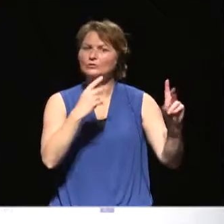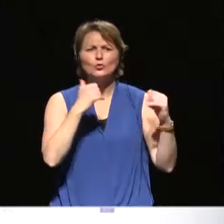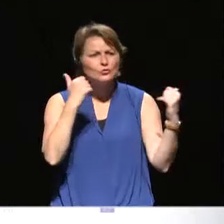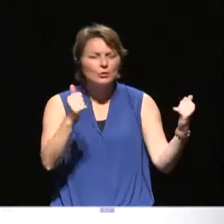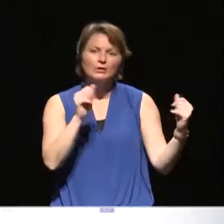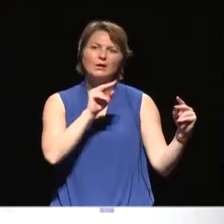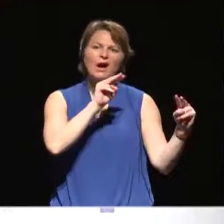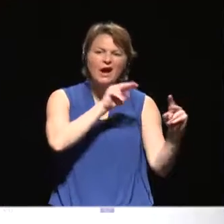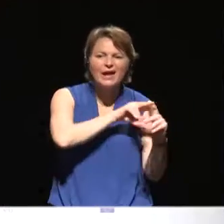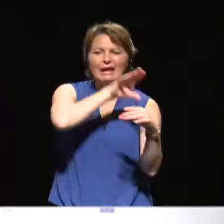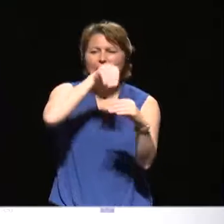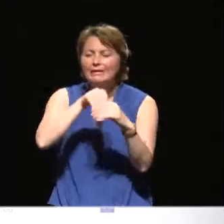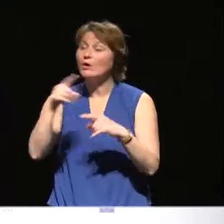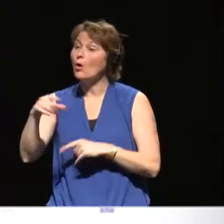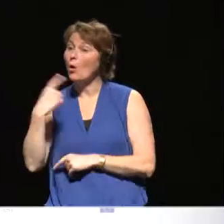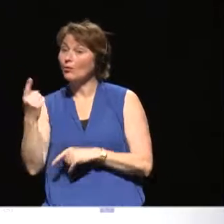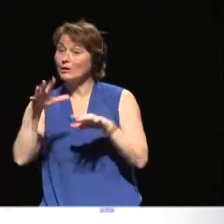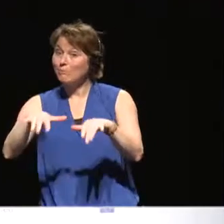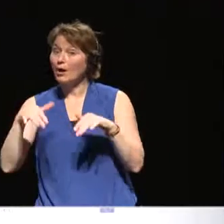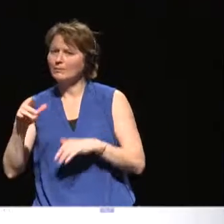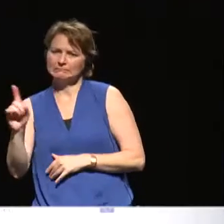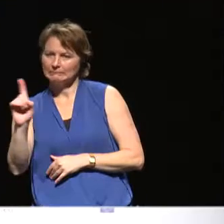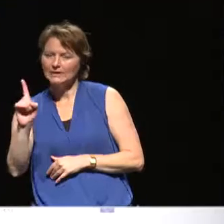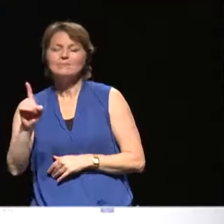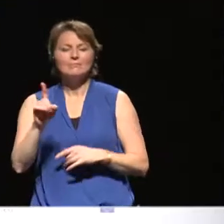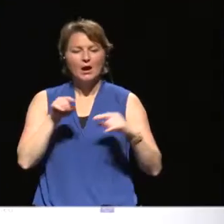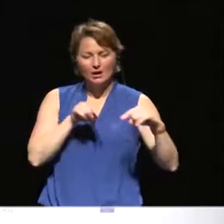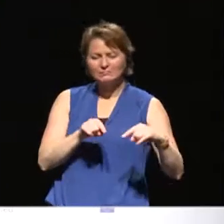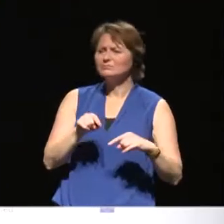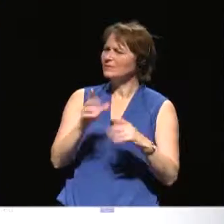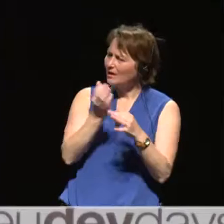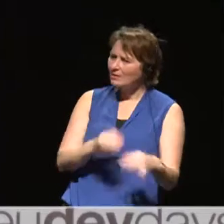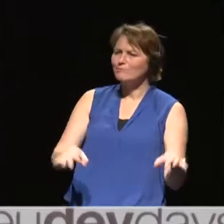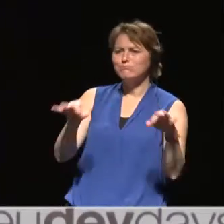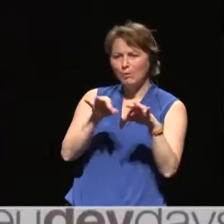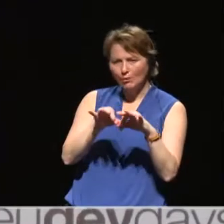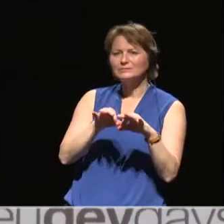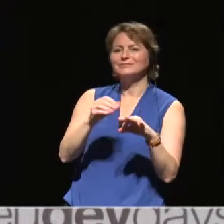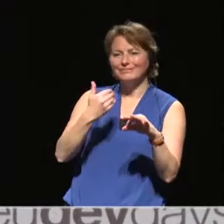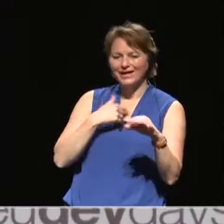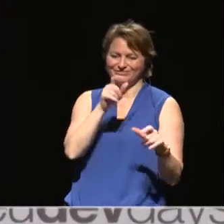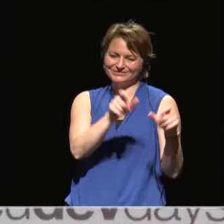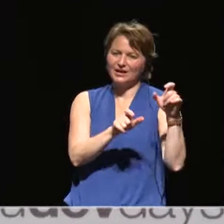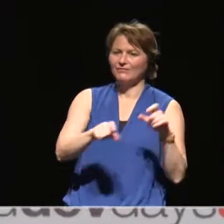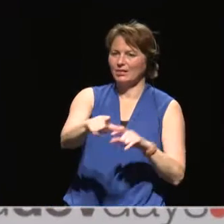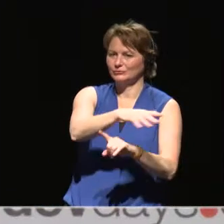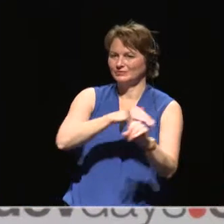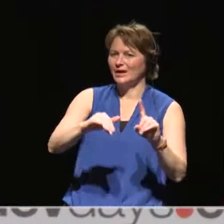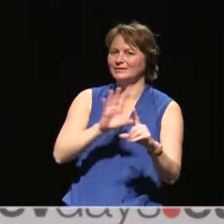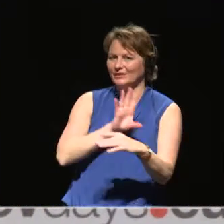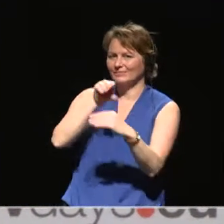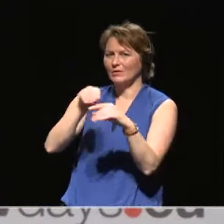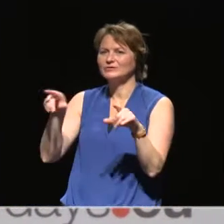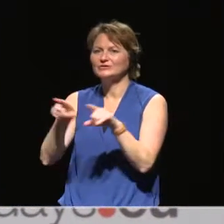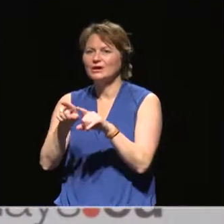oversight, not only for Parliament, also from the civil society, is important. We will have in the second part of this panel, of course, the voice of